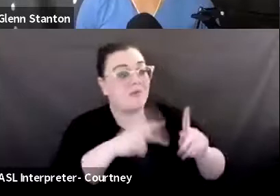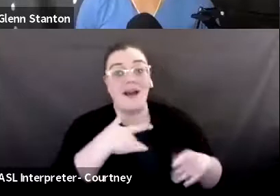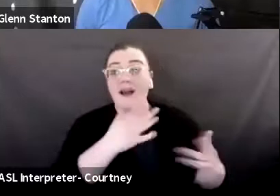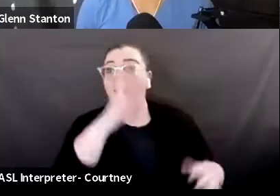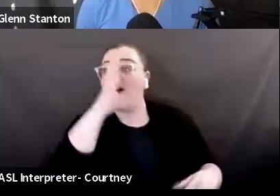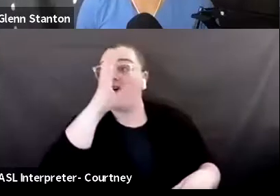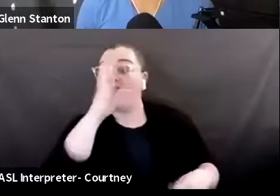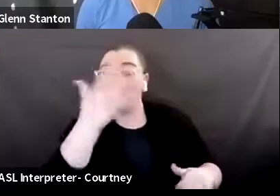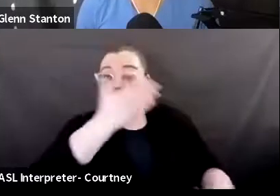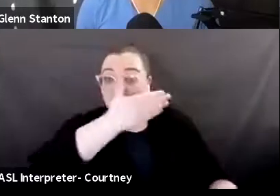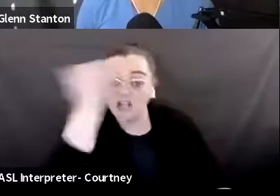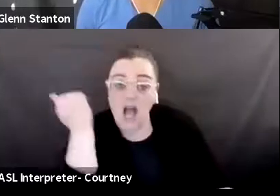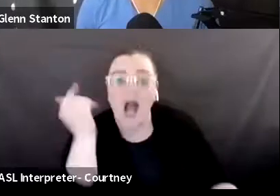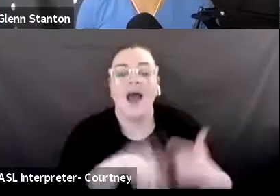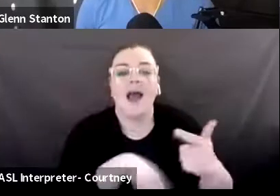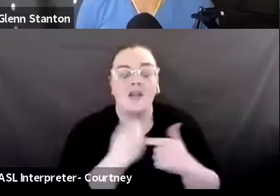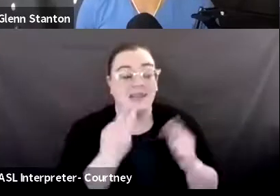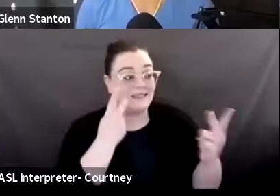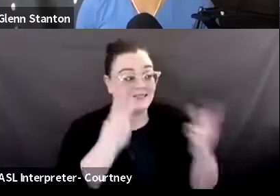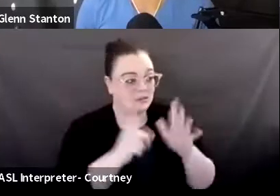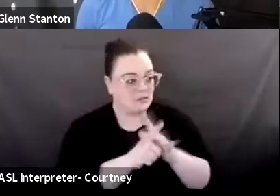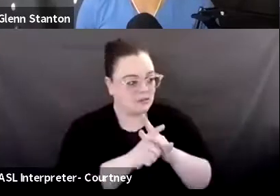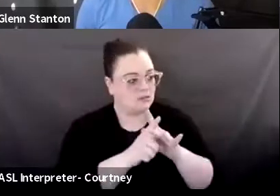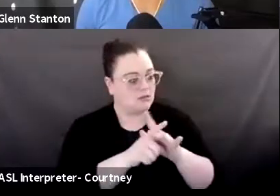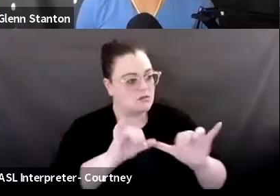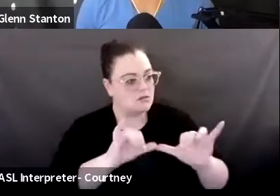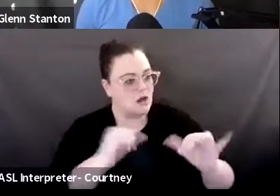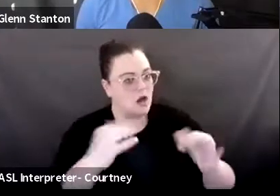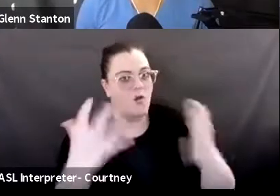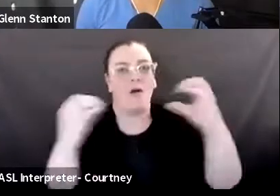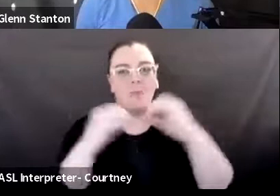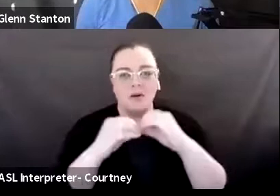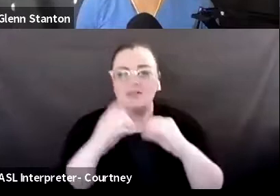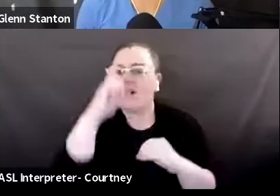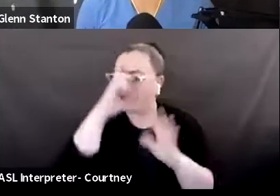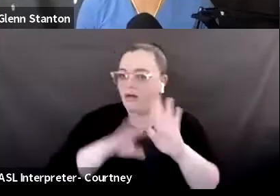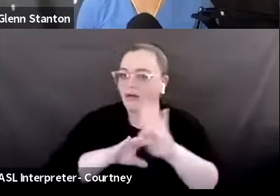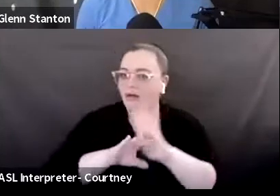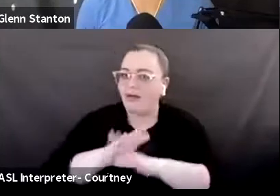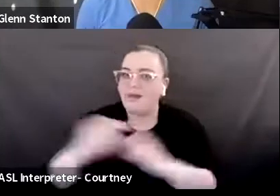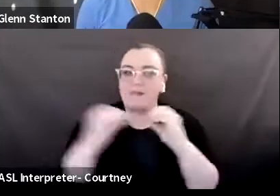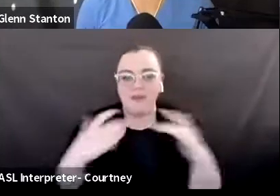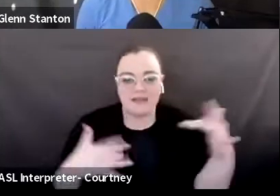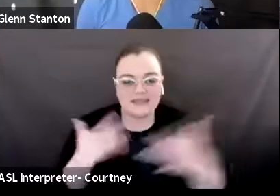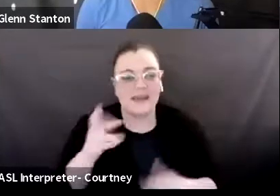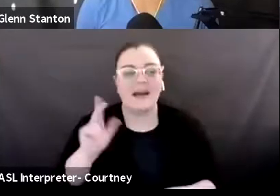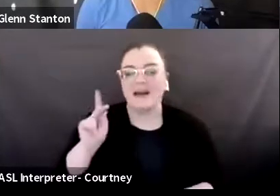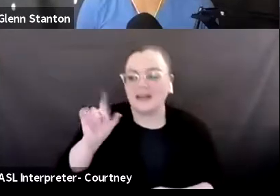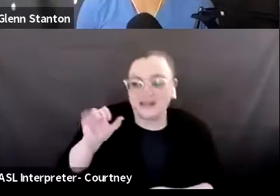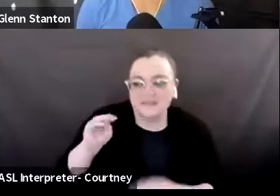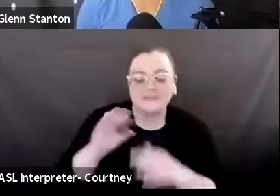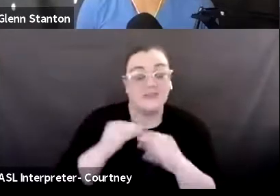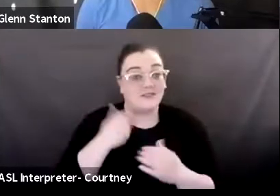So I think that things are definitely a lot more exciting, like Kim was saying, and you know, going through my